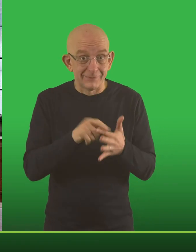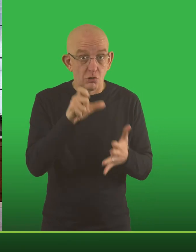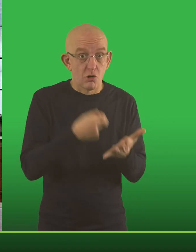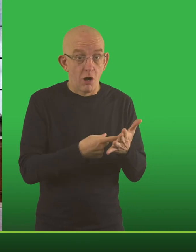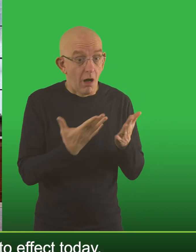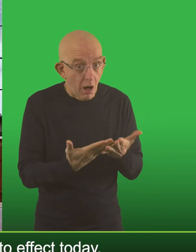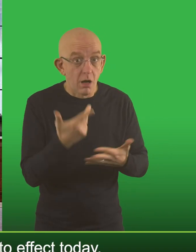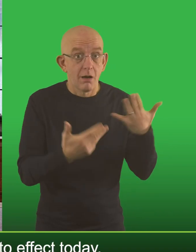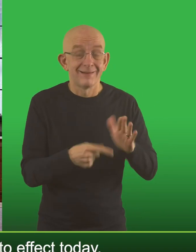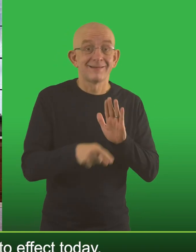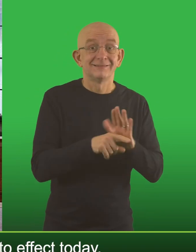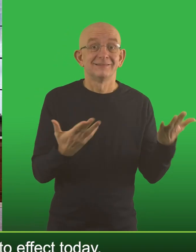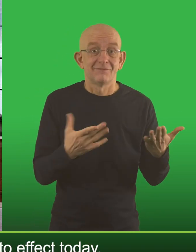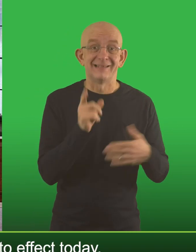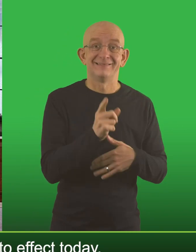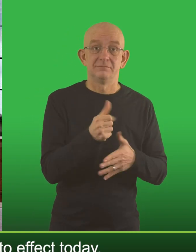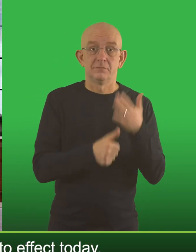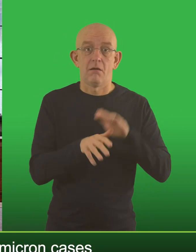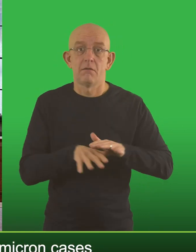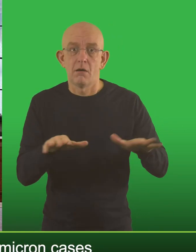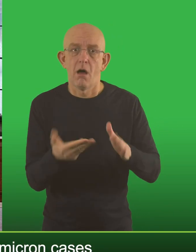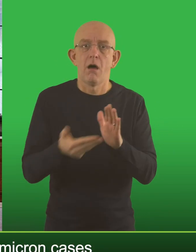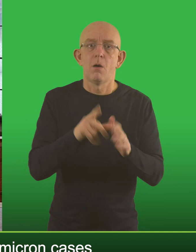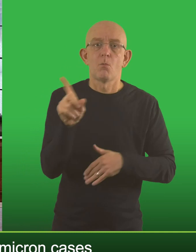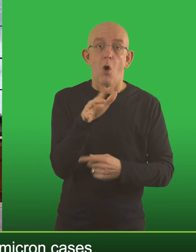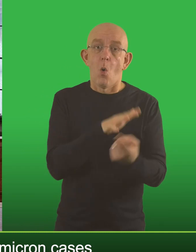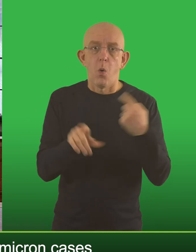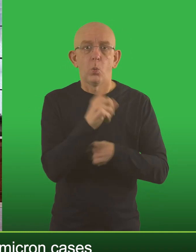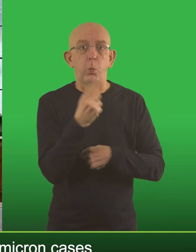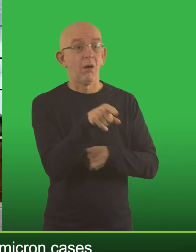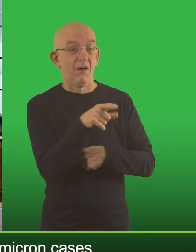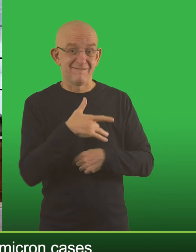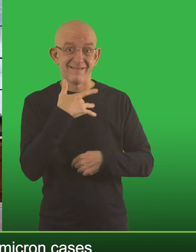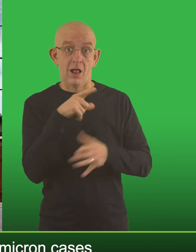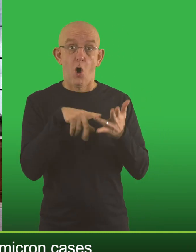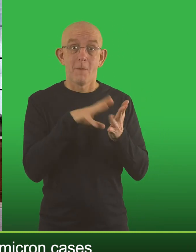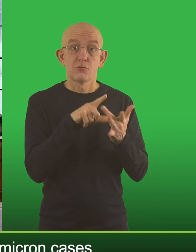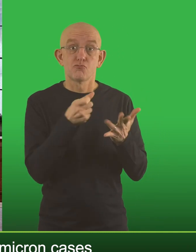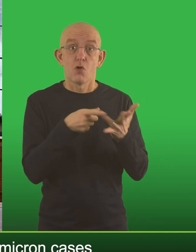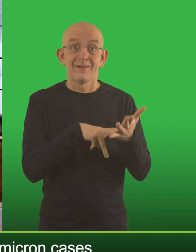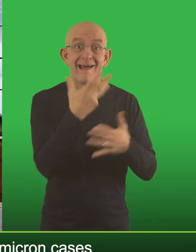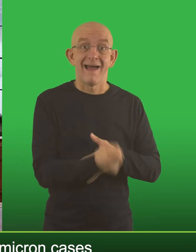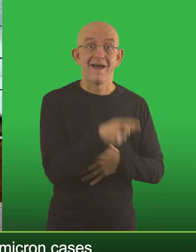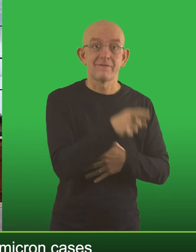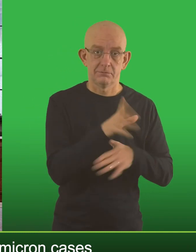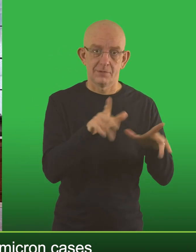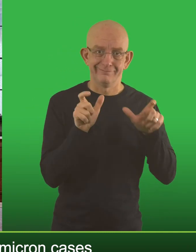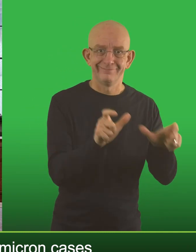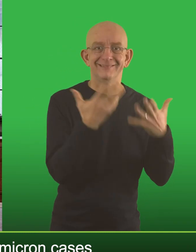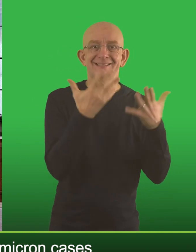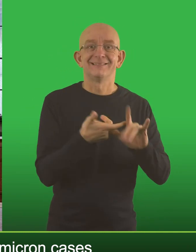test. And another change which has come into effect today requires all contacts of suspected